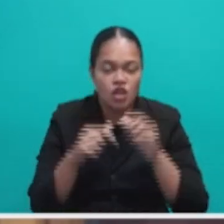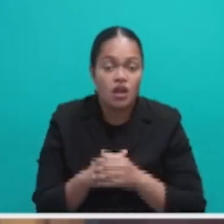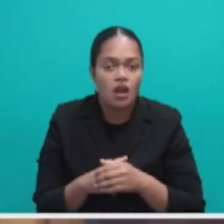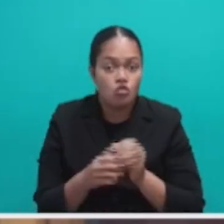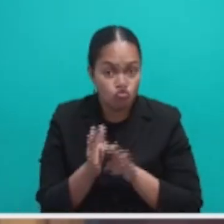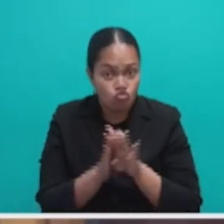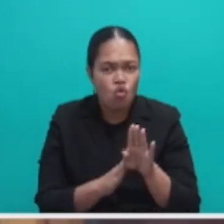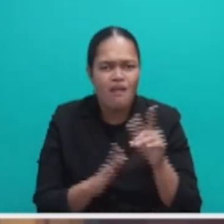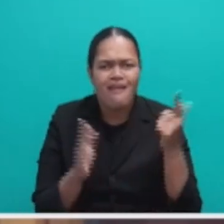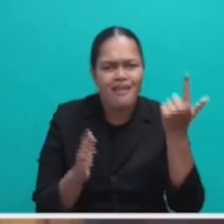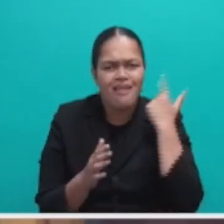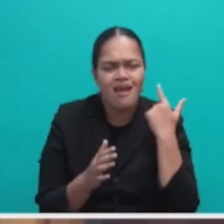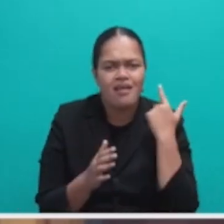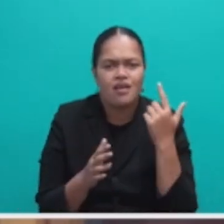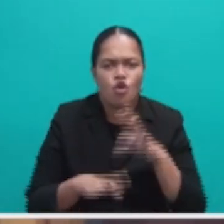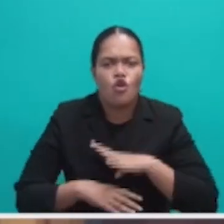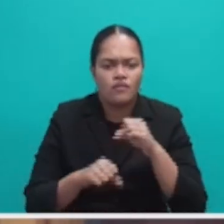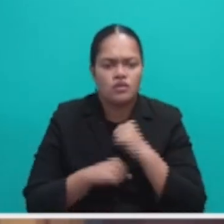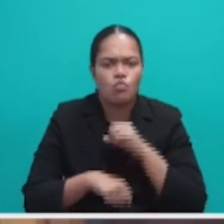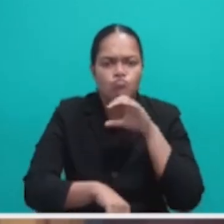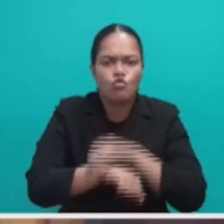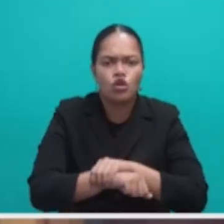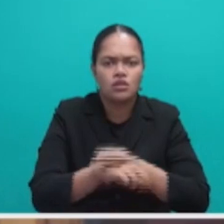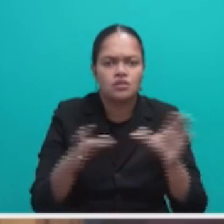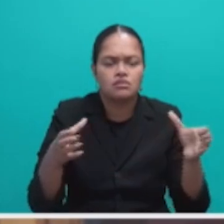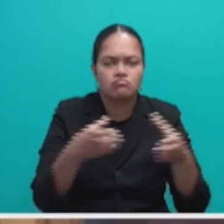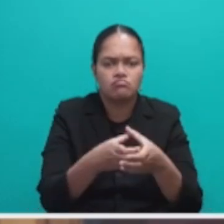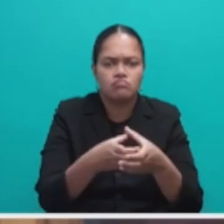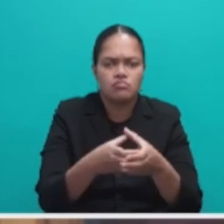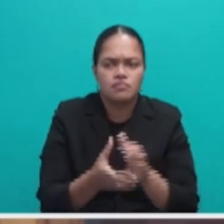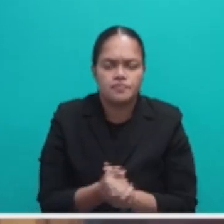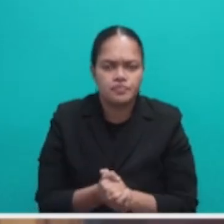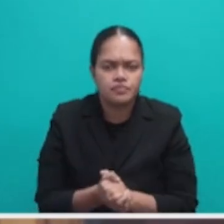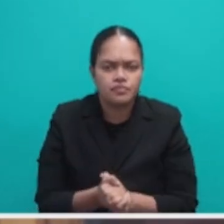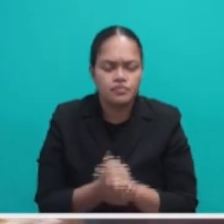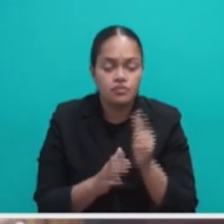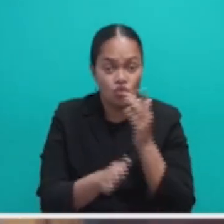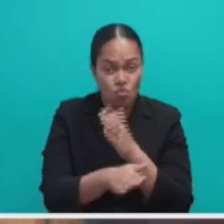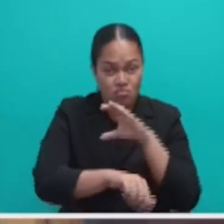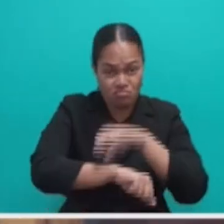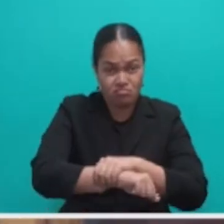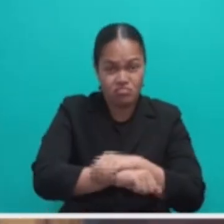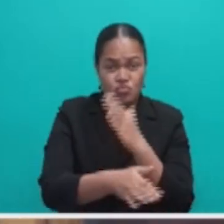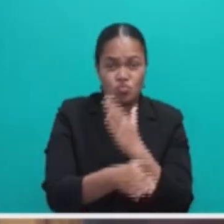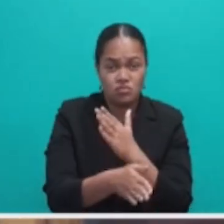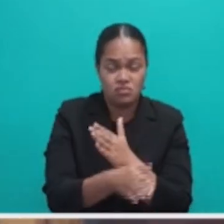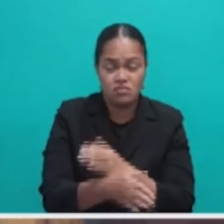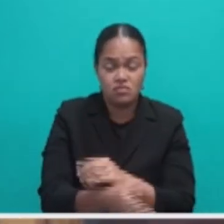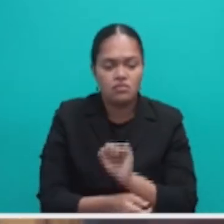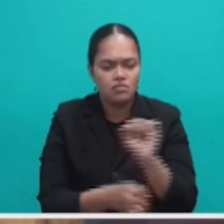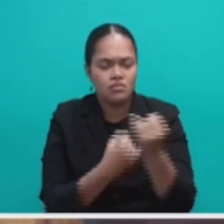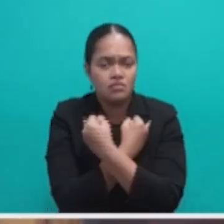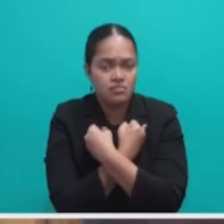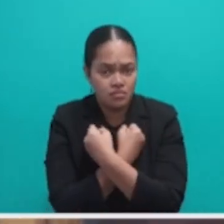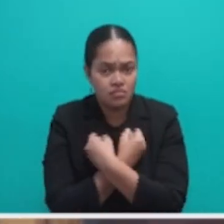lack of confidence in our police force, both in their capacity to do their law enforcement work and on the